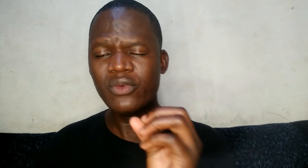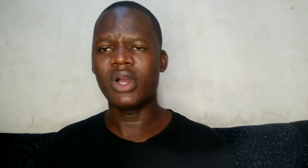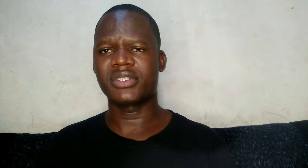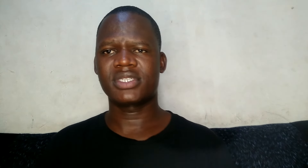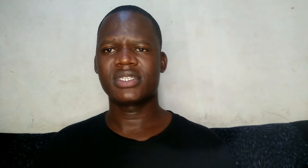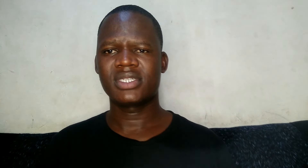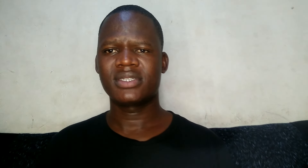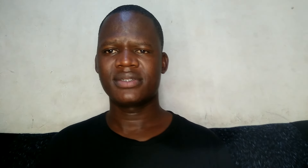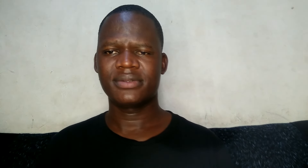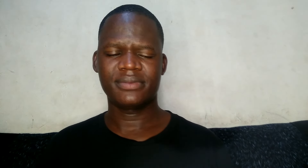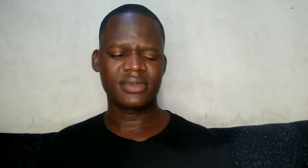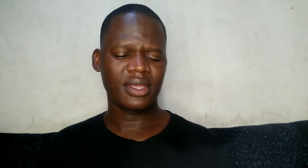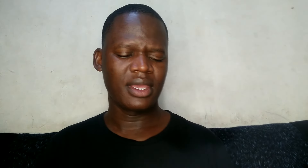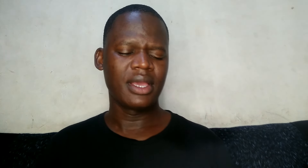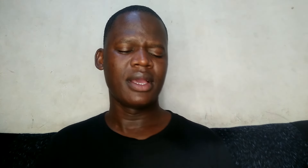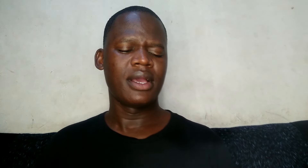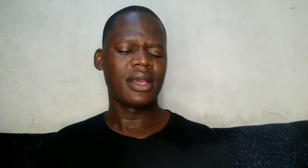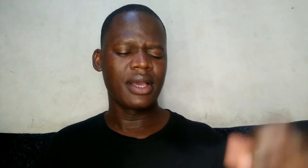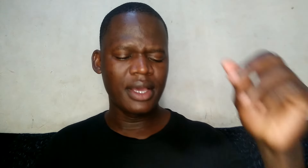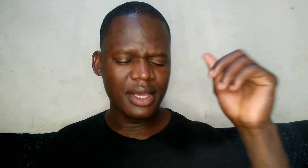that if he want